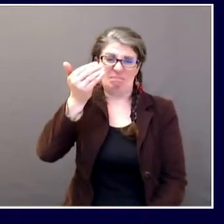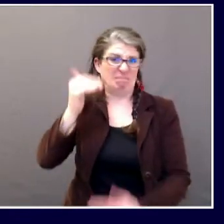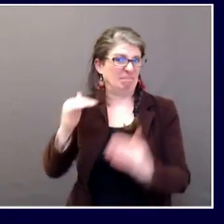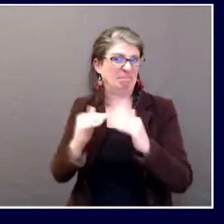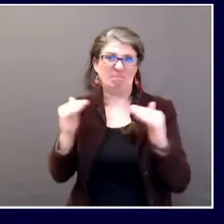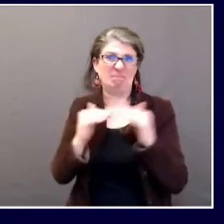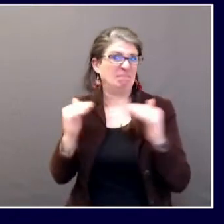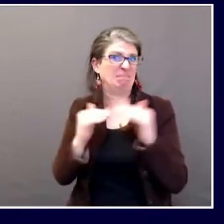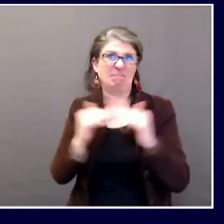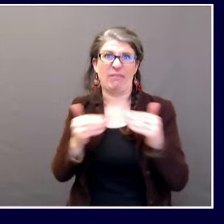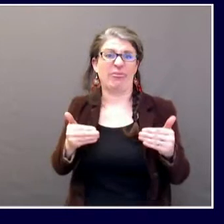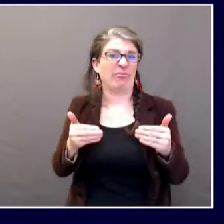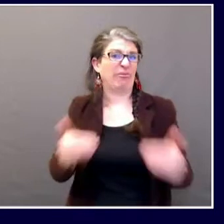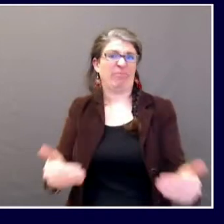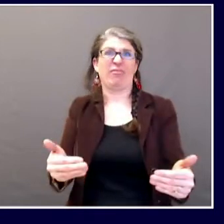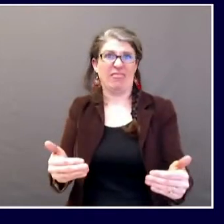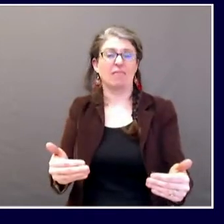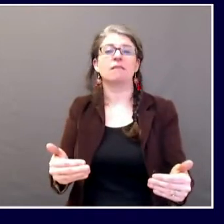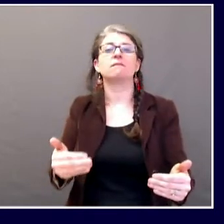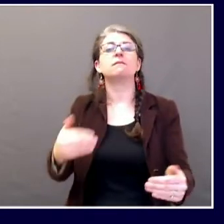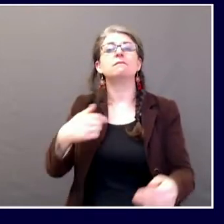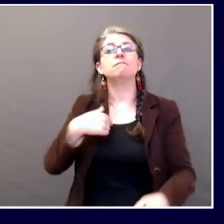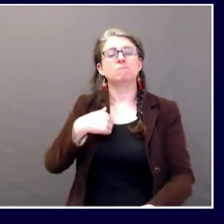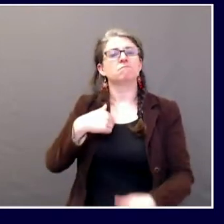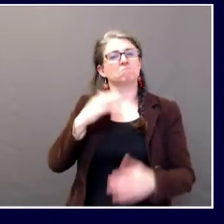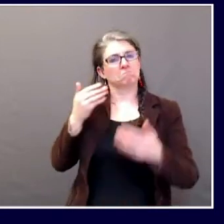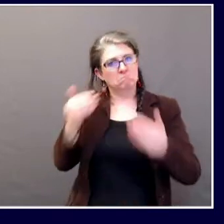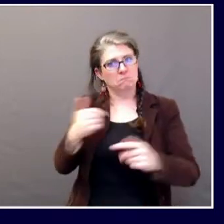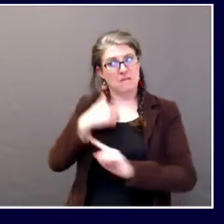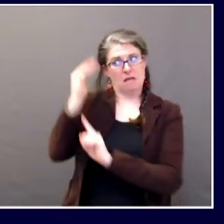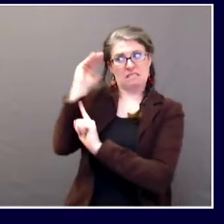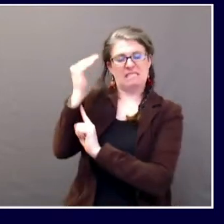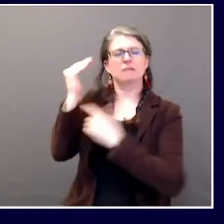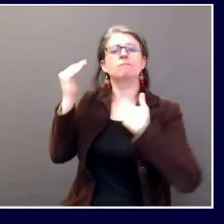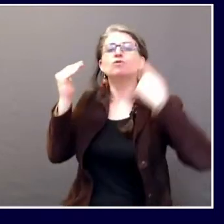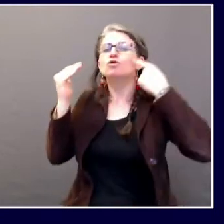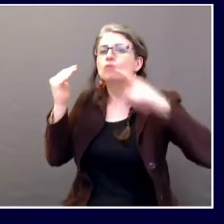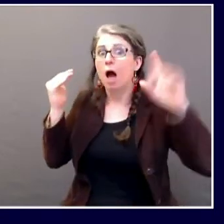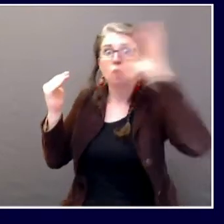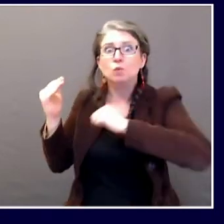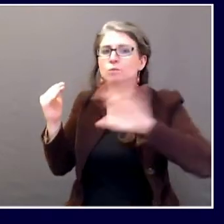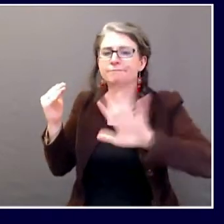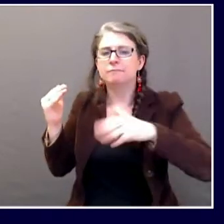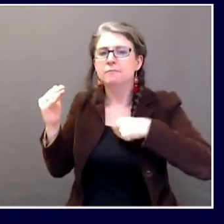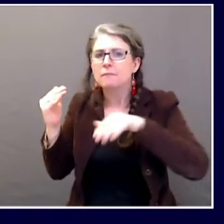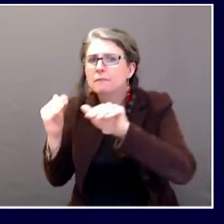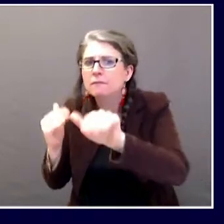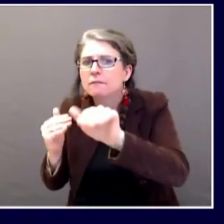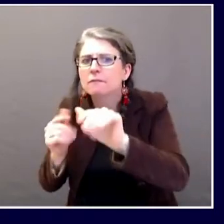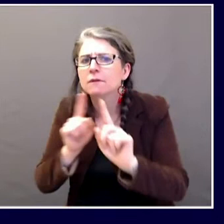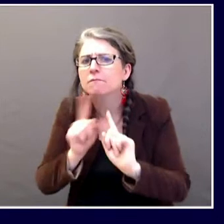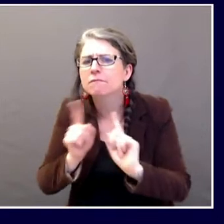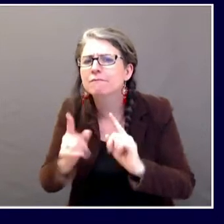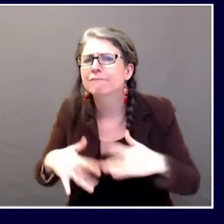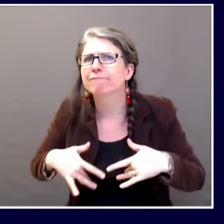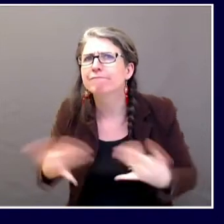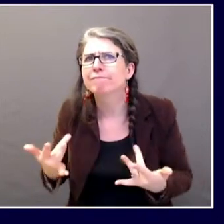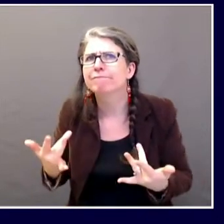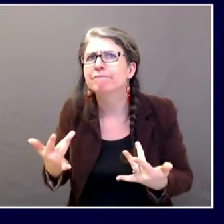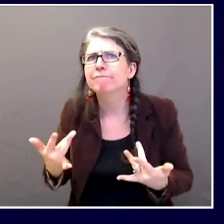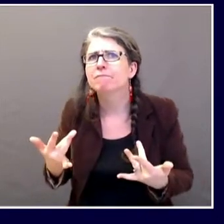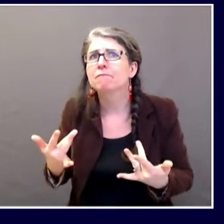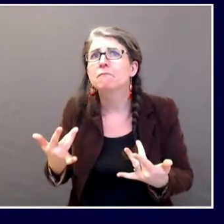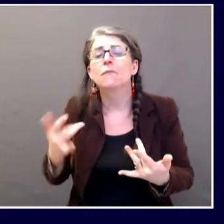the concerns around perception of inequity, that's a concern. Let me say it